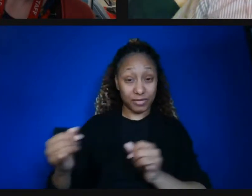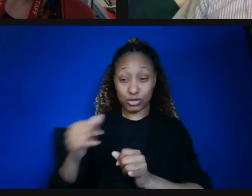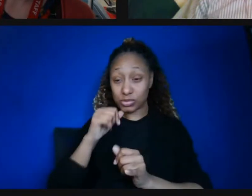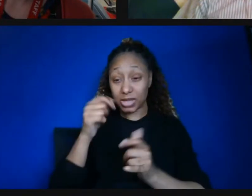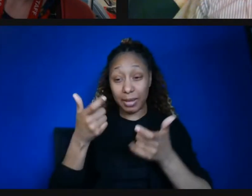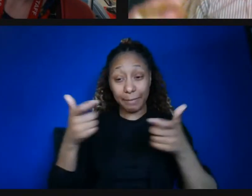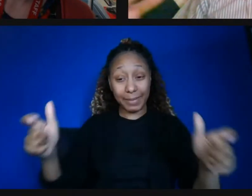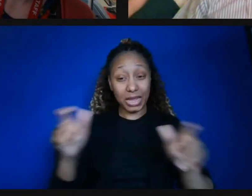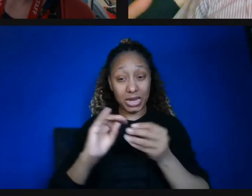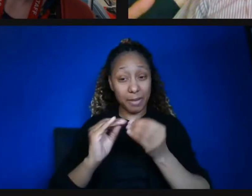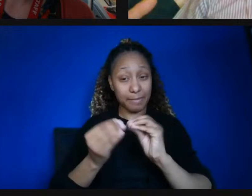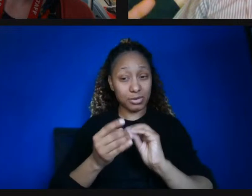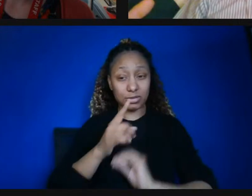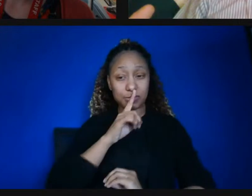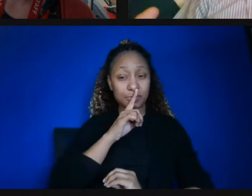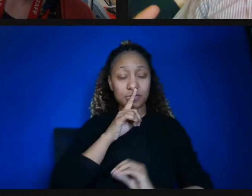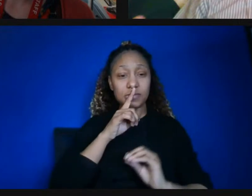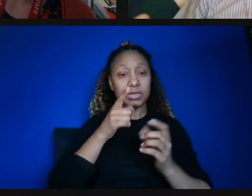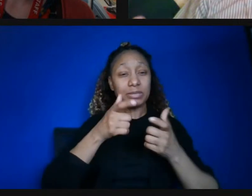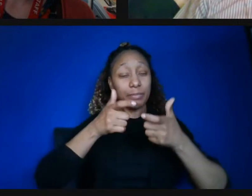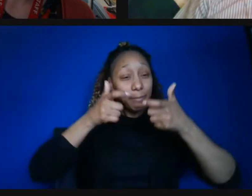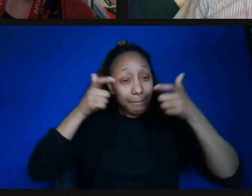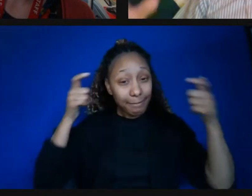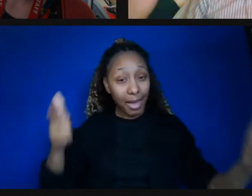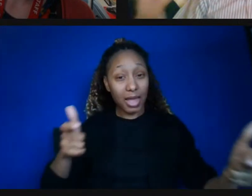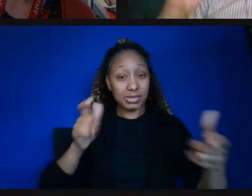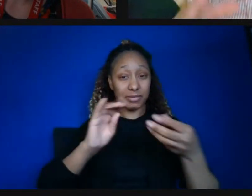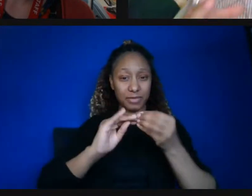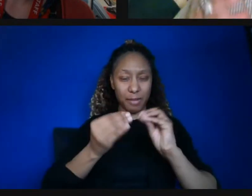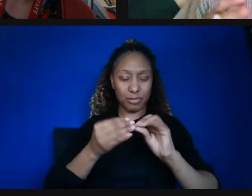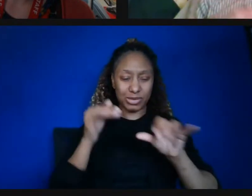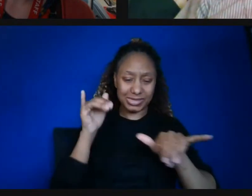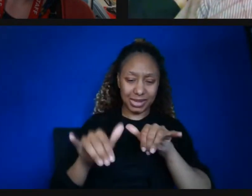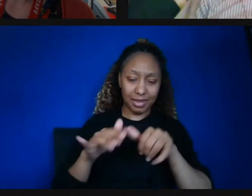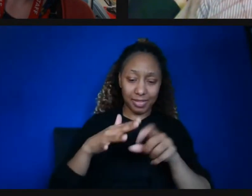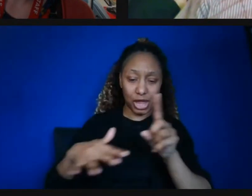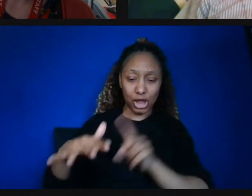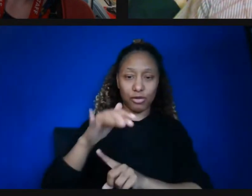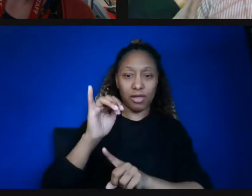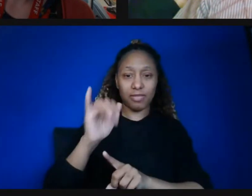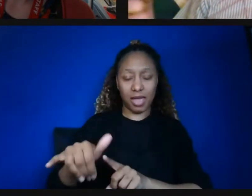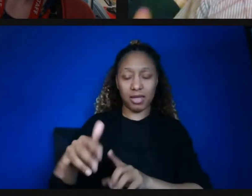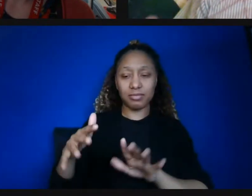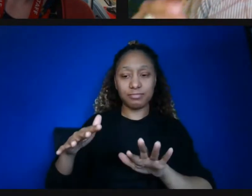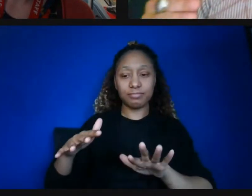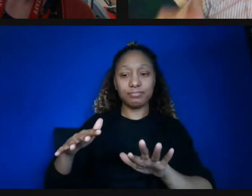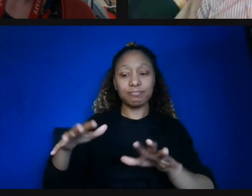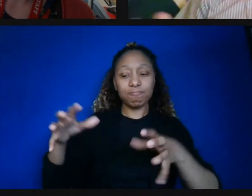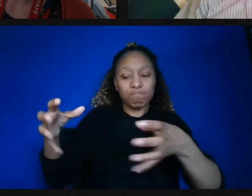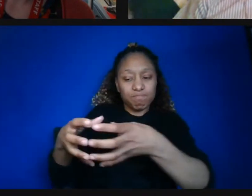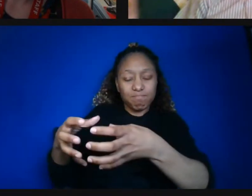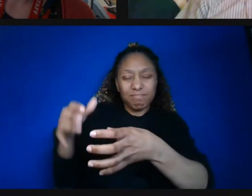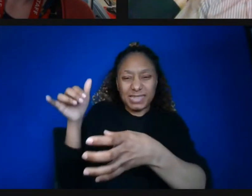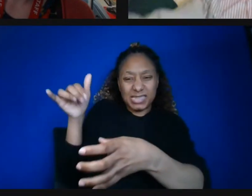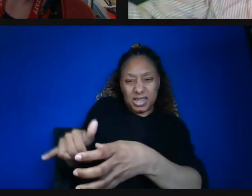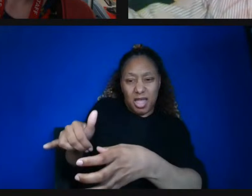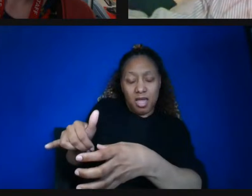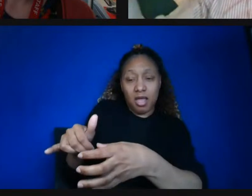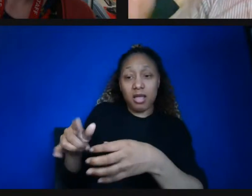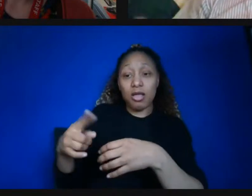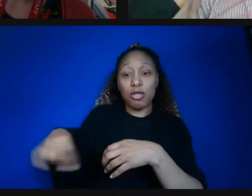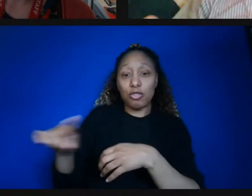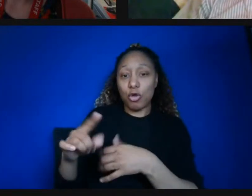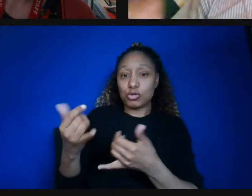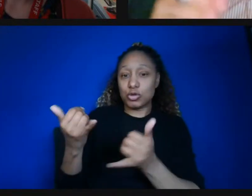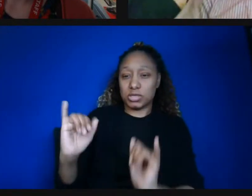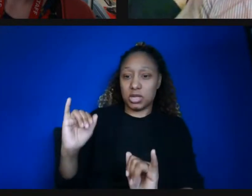massive numbers of them stayed in the area, that population stayed. and that those who are tribal communities today are the descendants